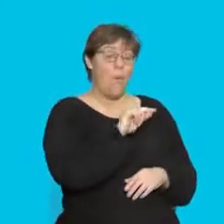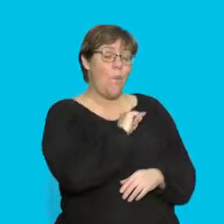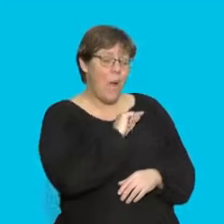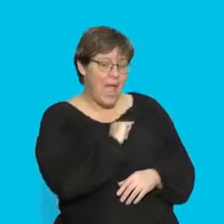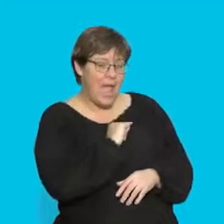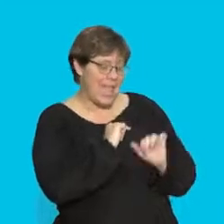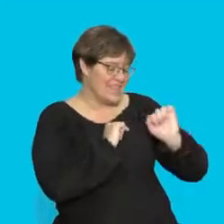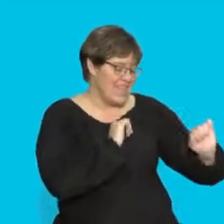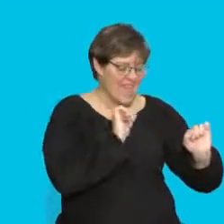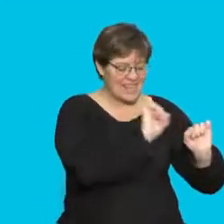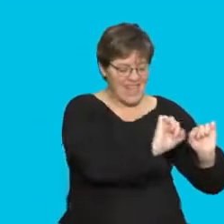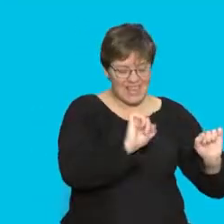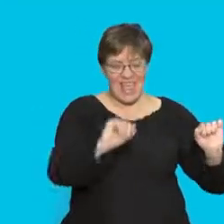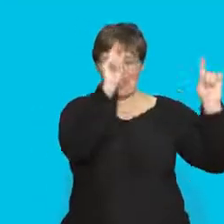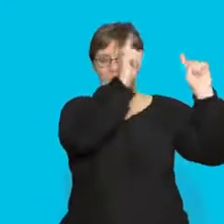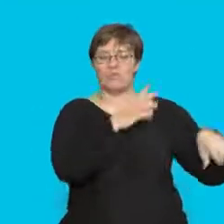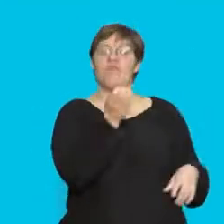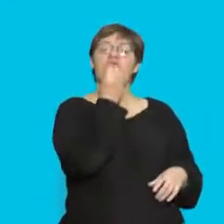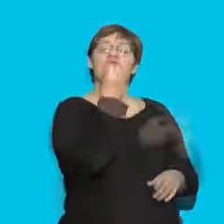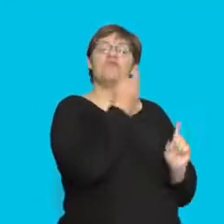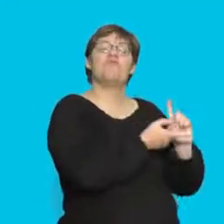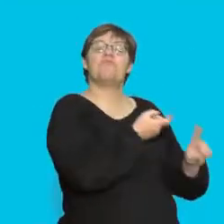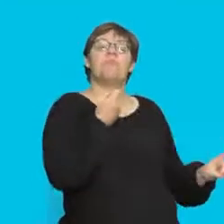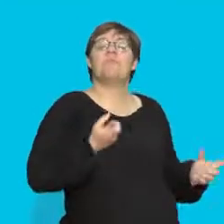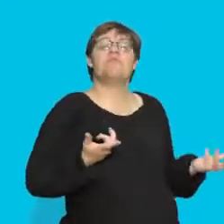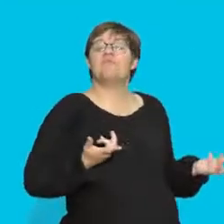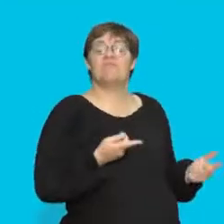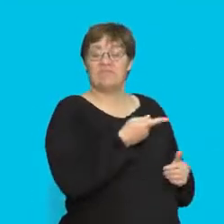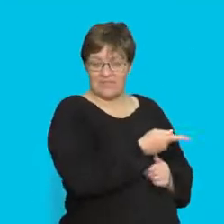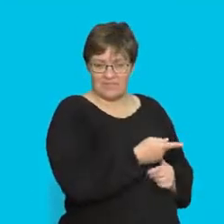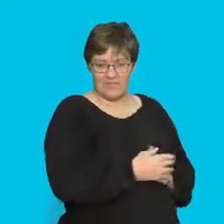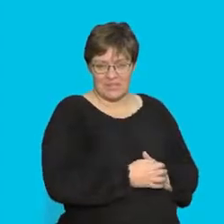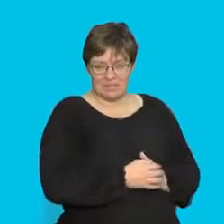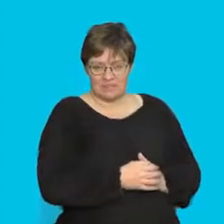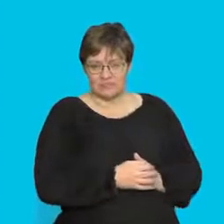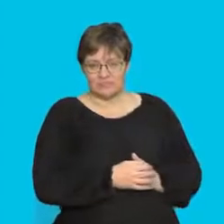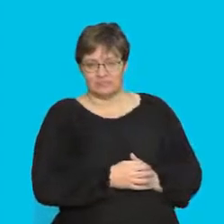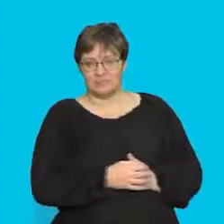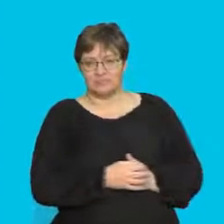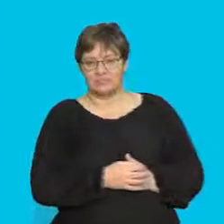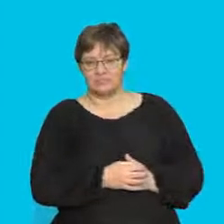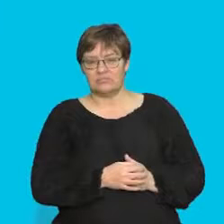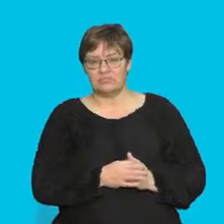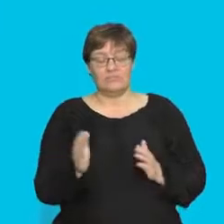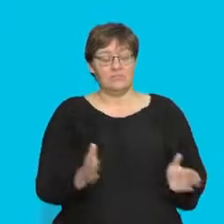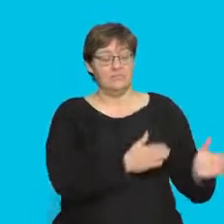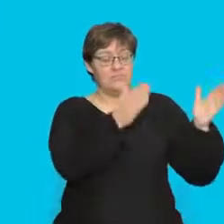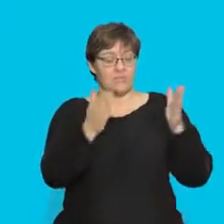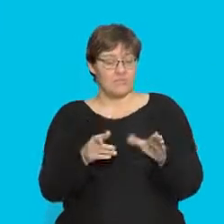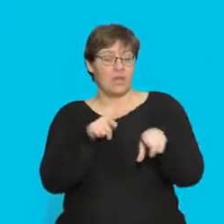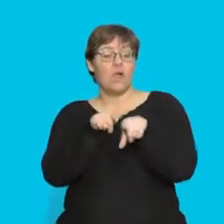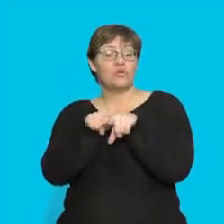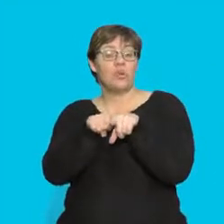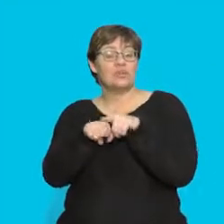by specializing in terms of their food habits. What kind of